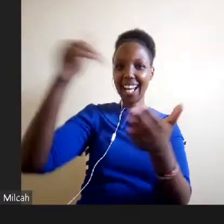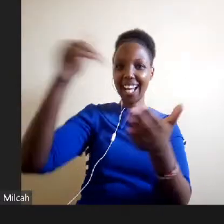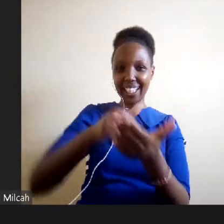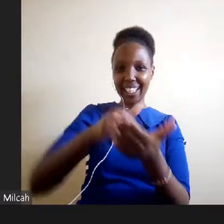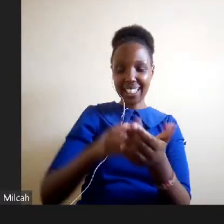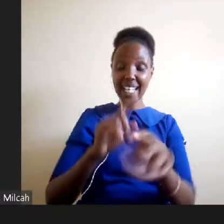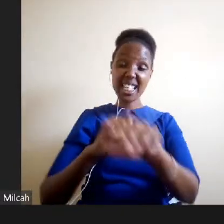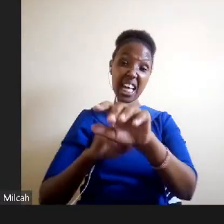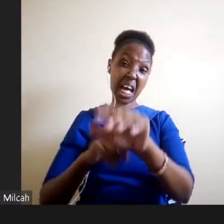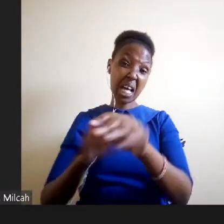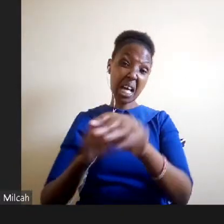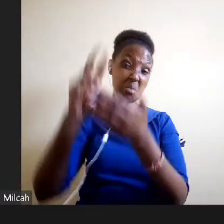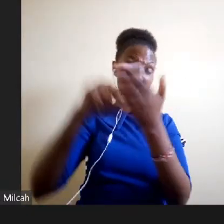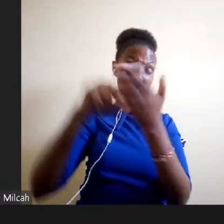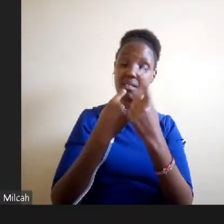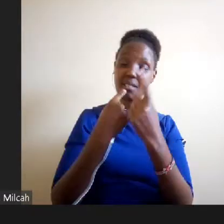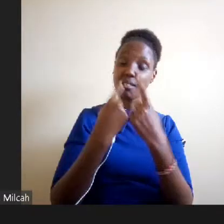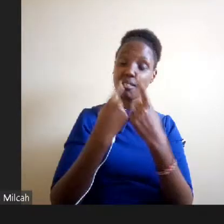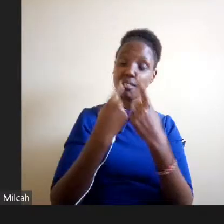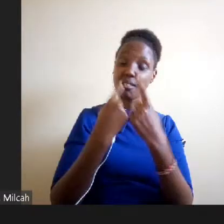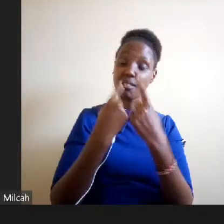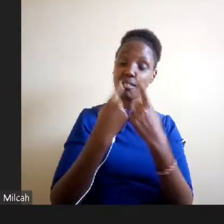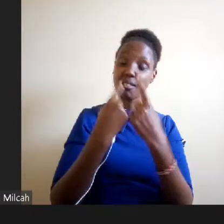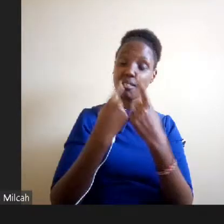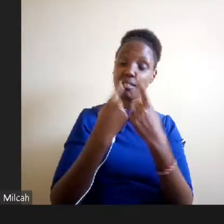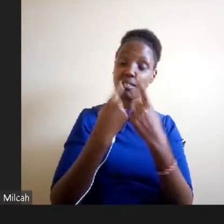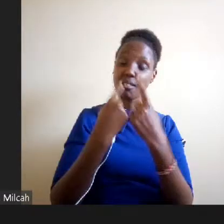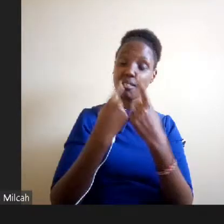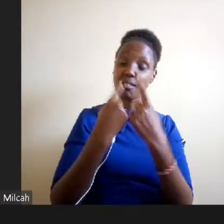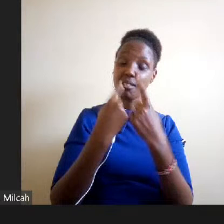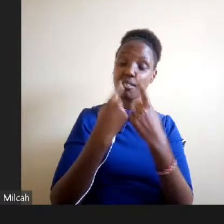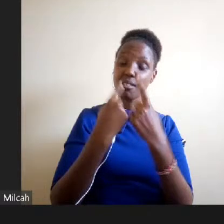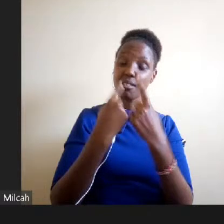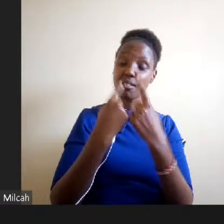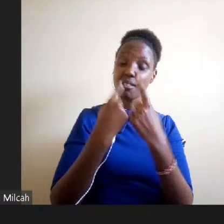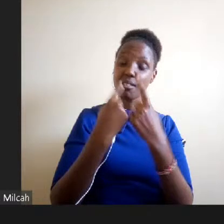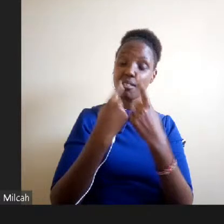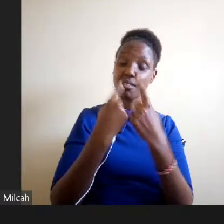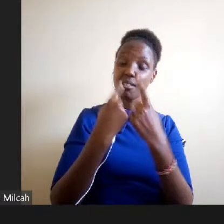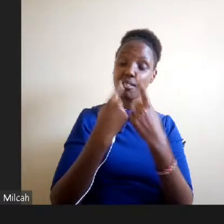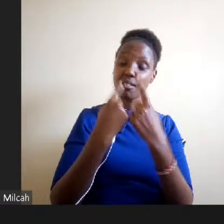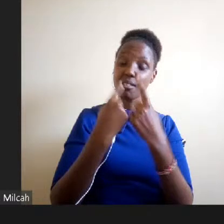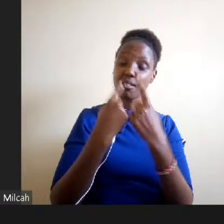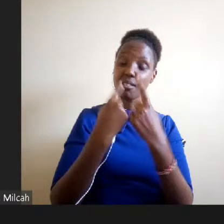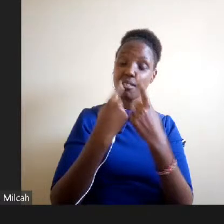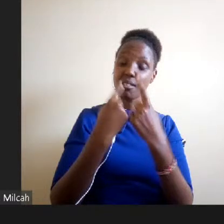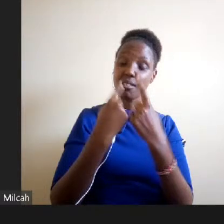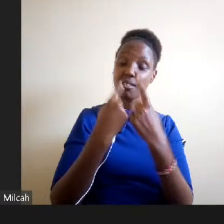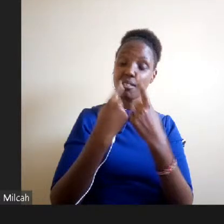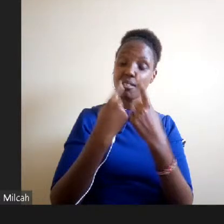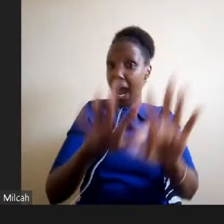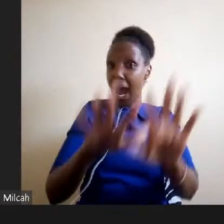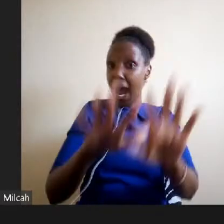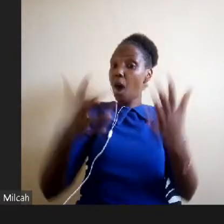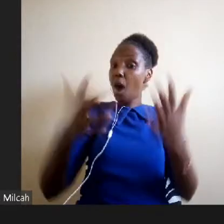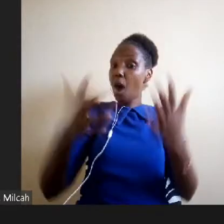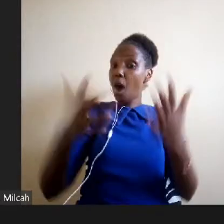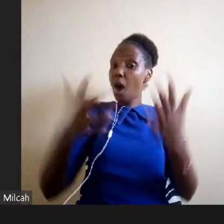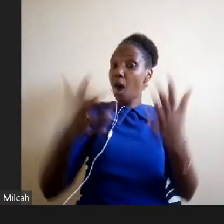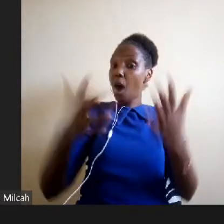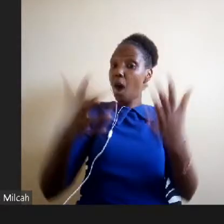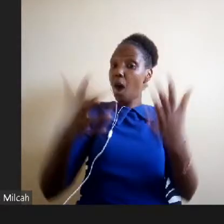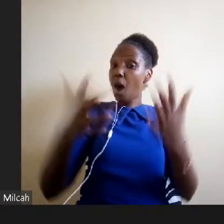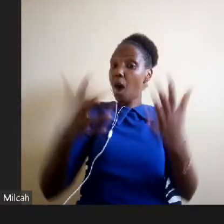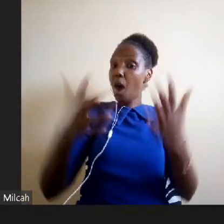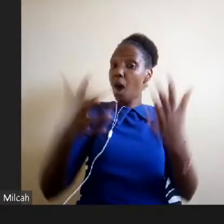reading, speaking into the device and reading what they have read, and they're able to be guided onto how they are reading and their progress. And when